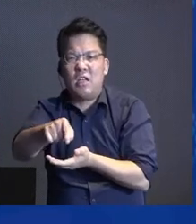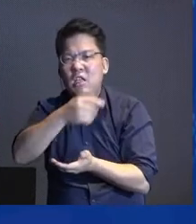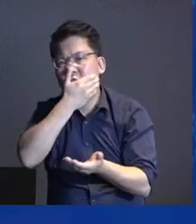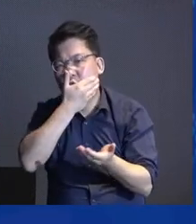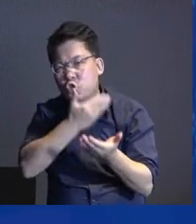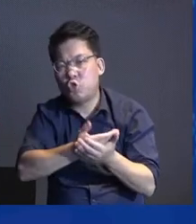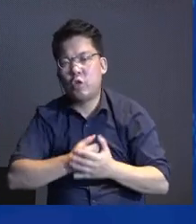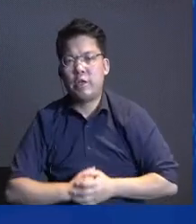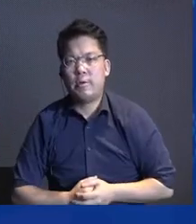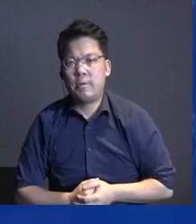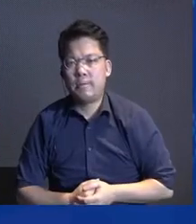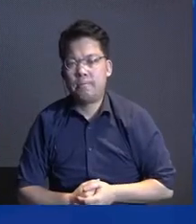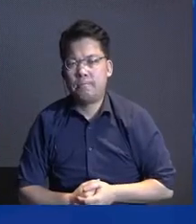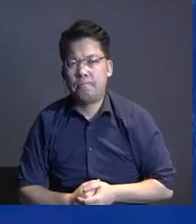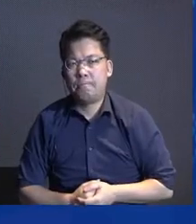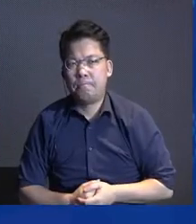knowing